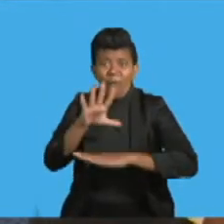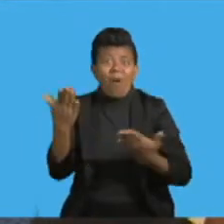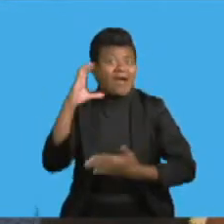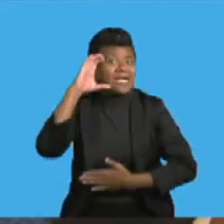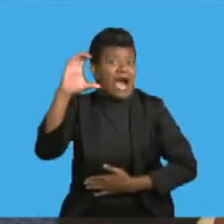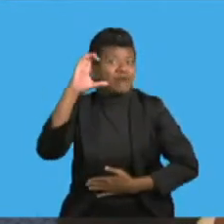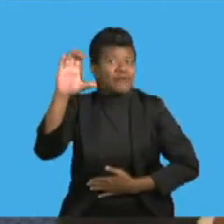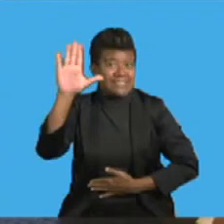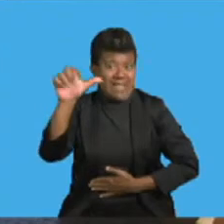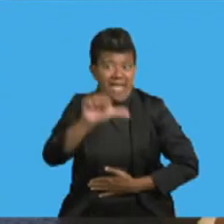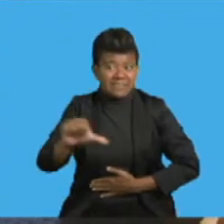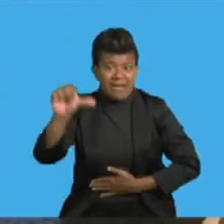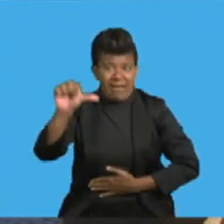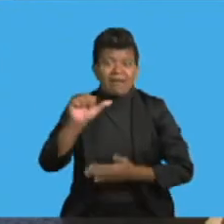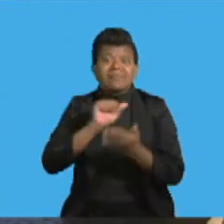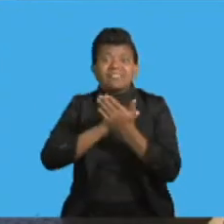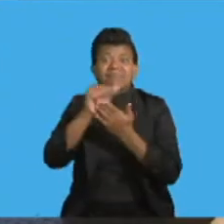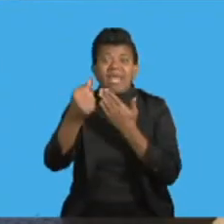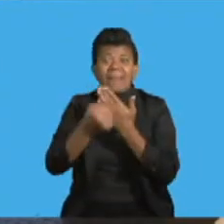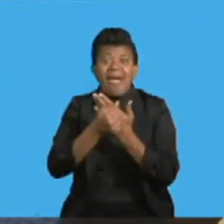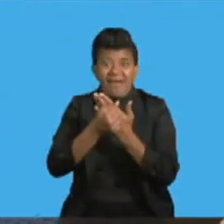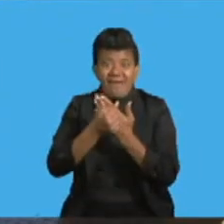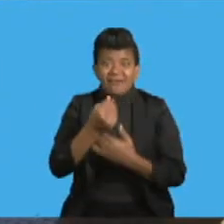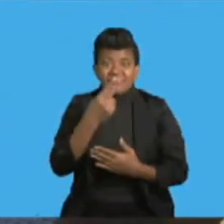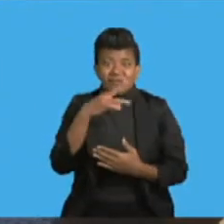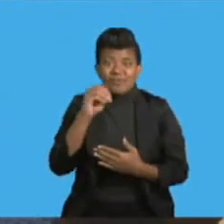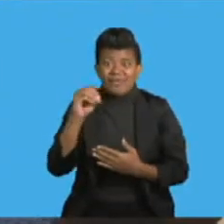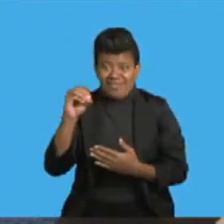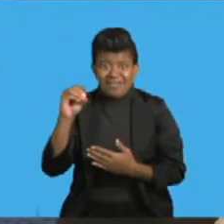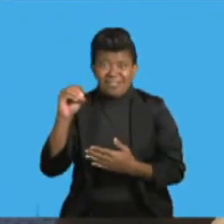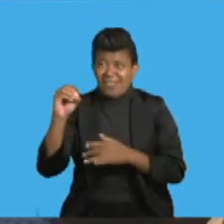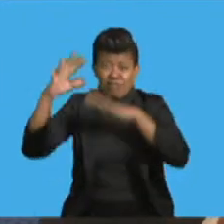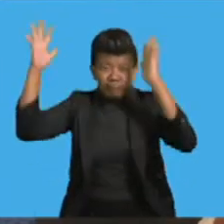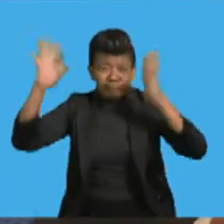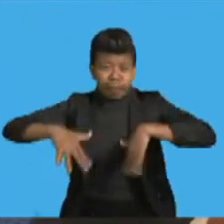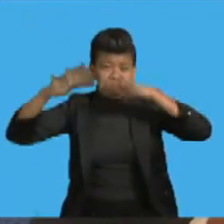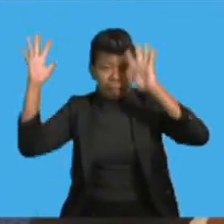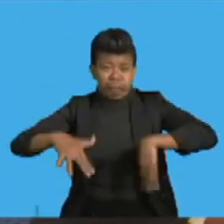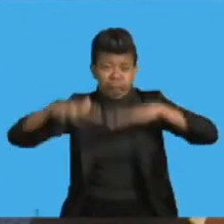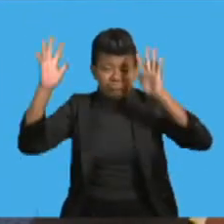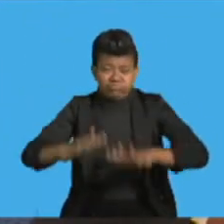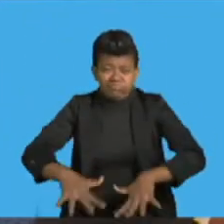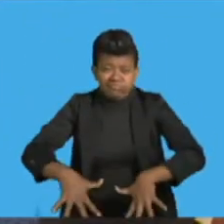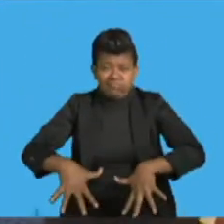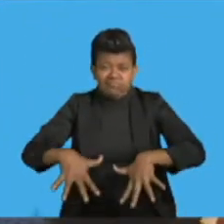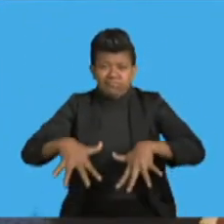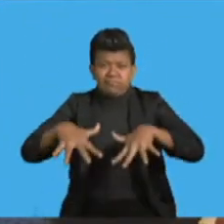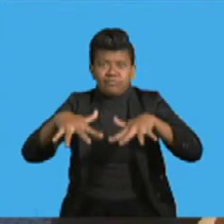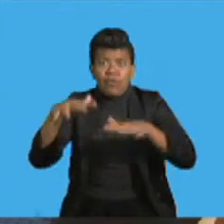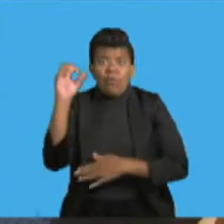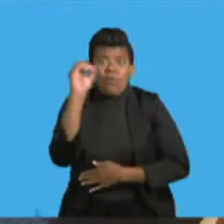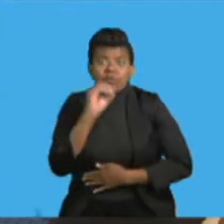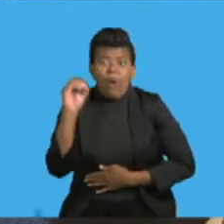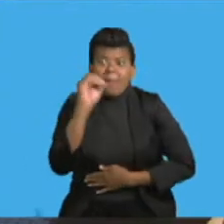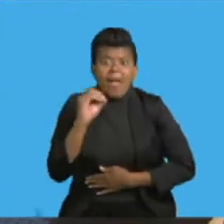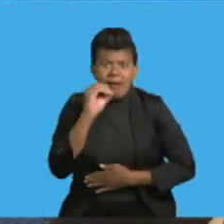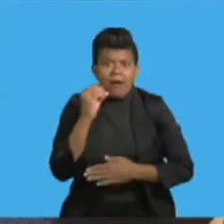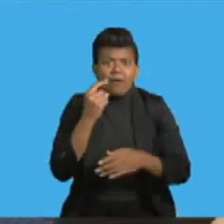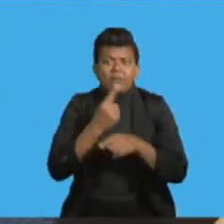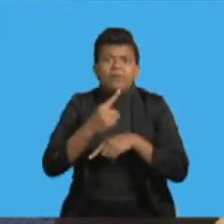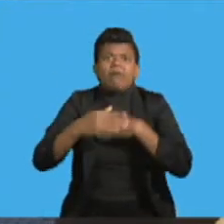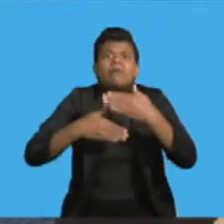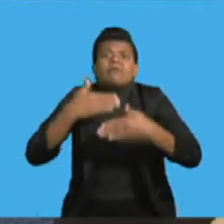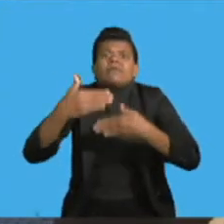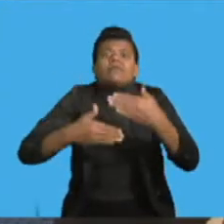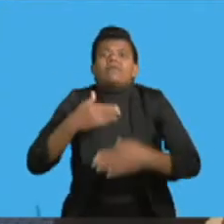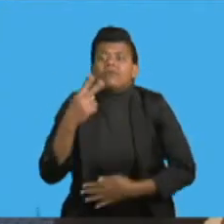on September 20th, they had a very severe monsoon rain. 2 weeks later, on October 7th, they had 210 cases and 6